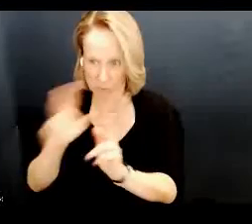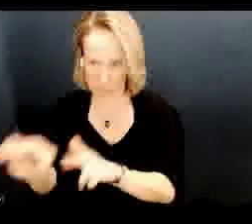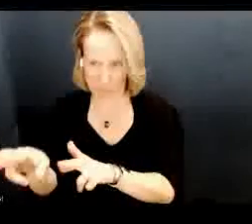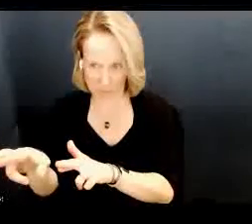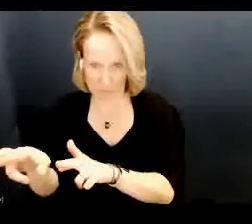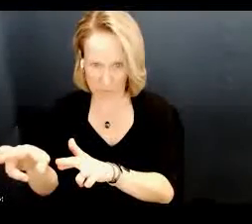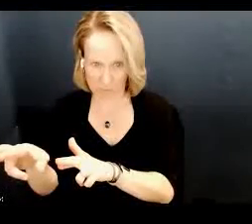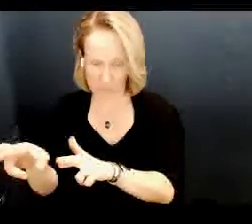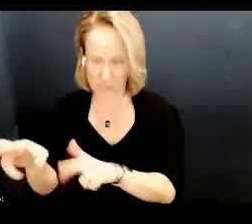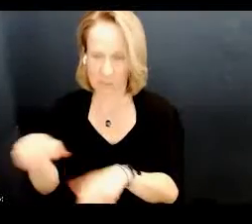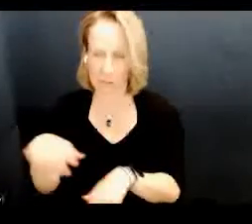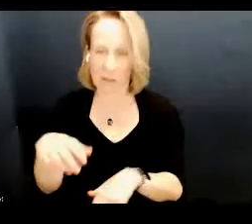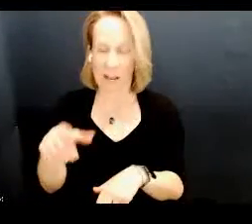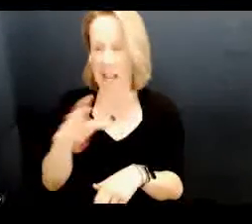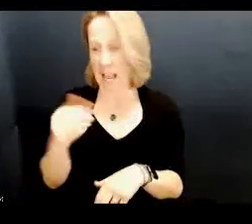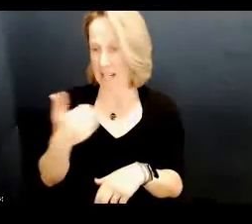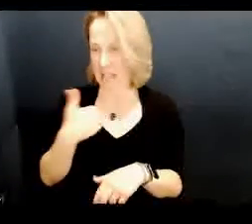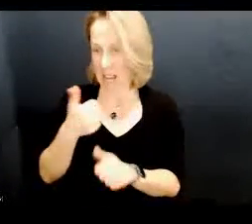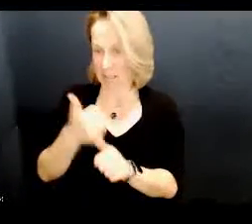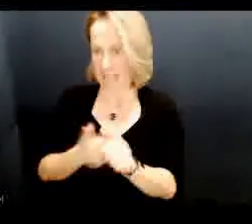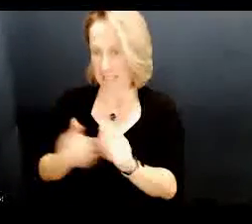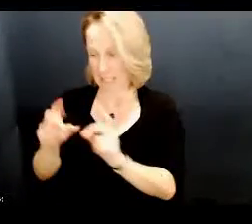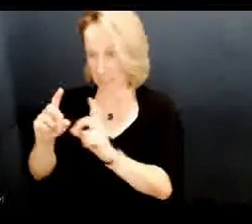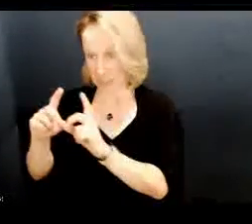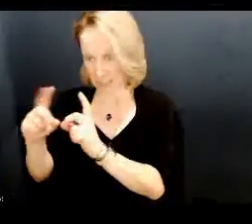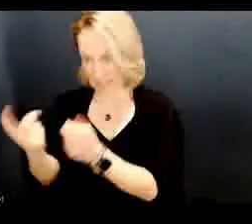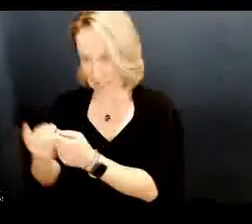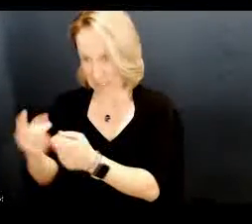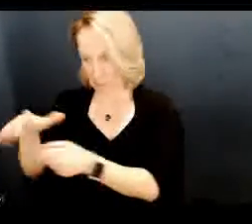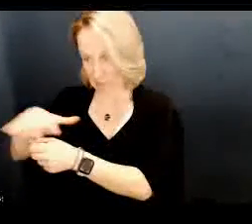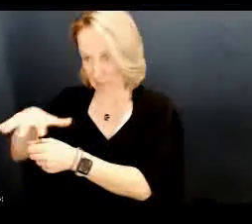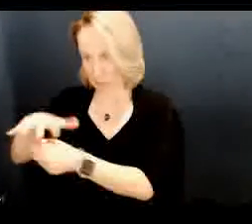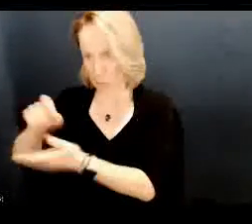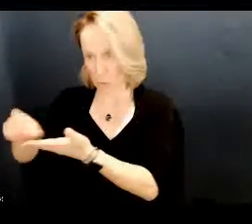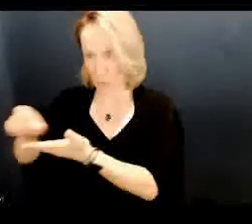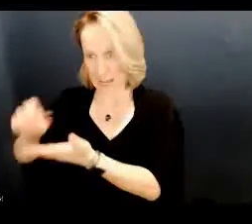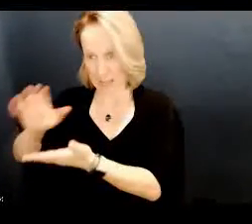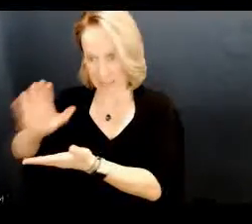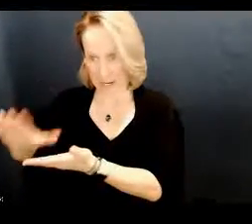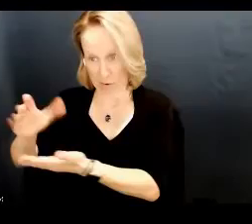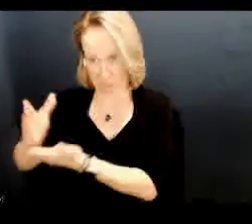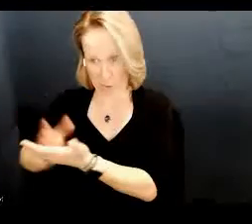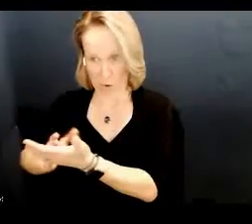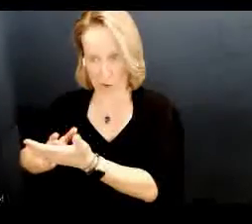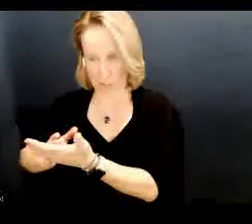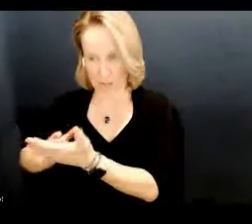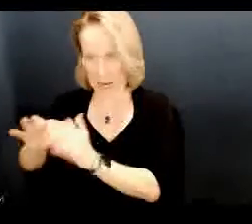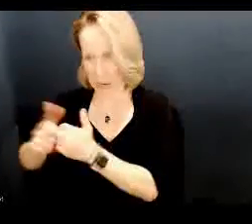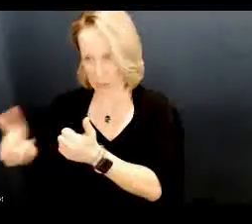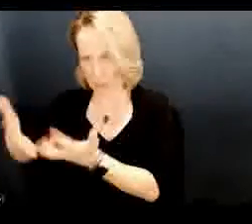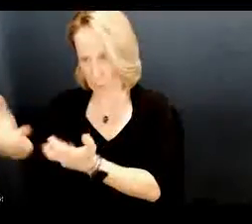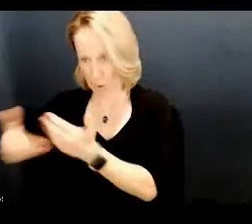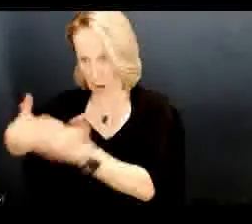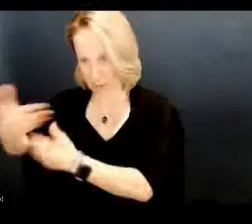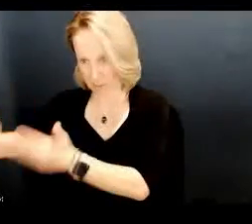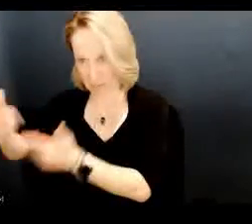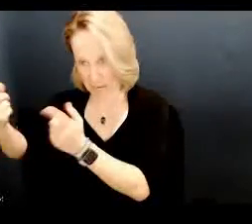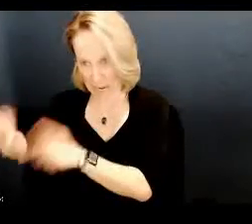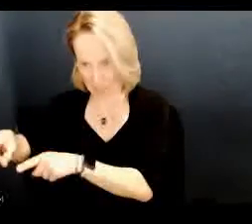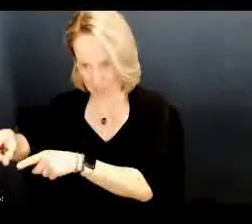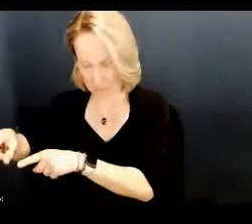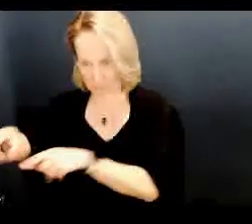each discipline write their own section following the identified response. right? That can be a really good place to start too.